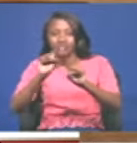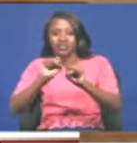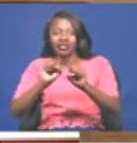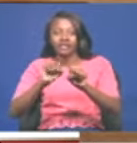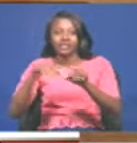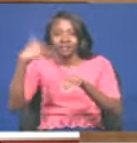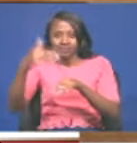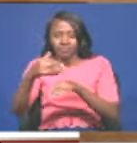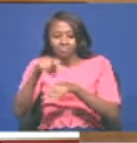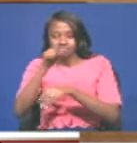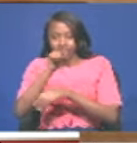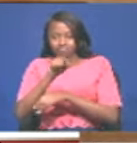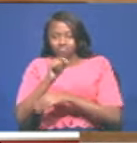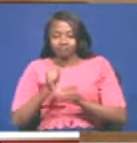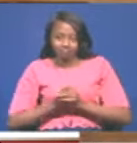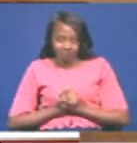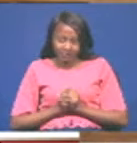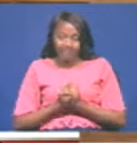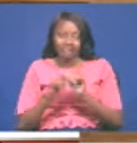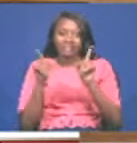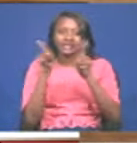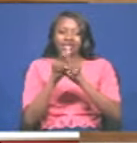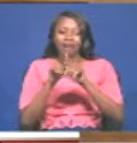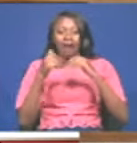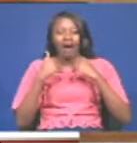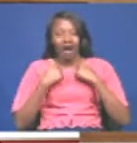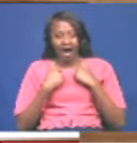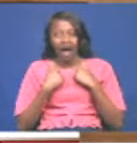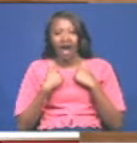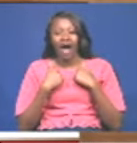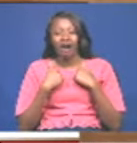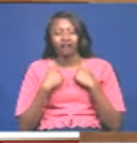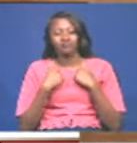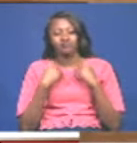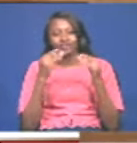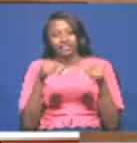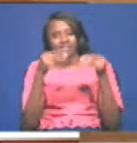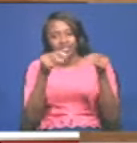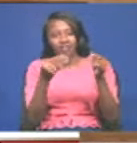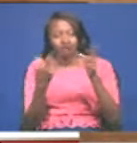And I have set out functions for that office.